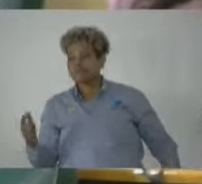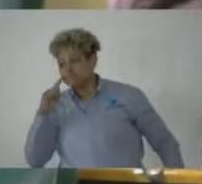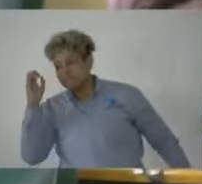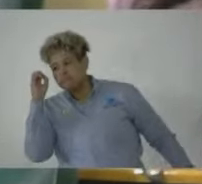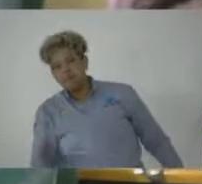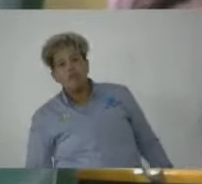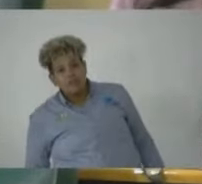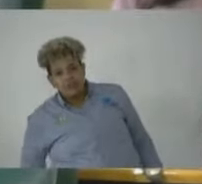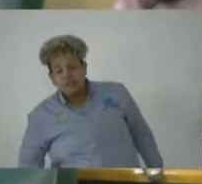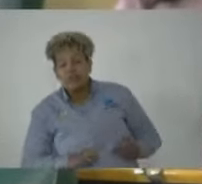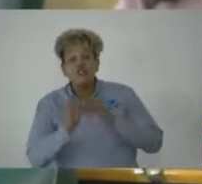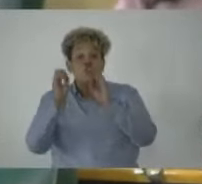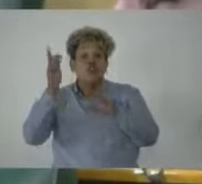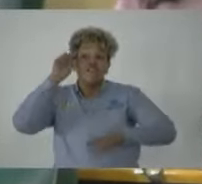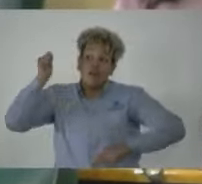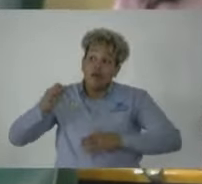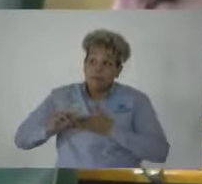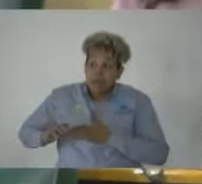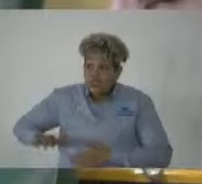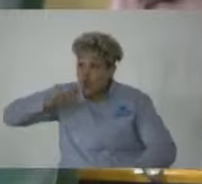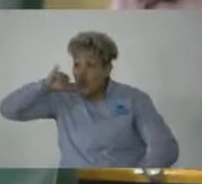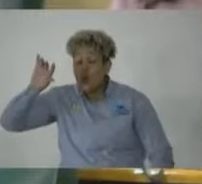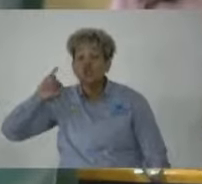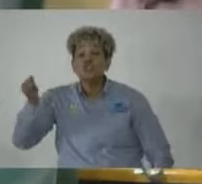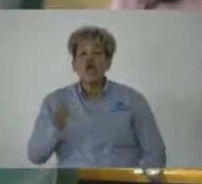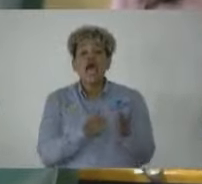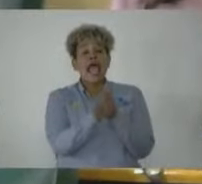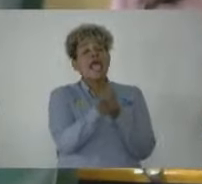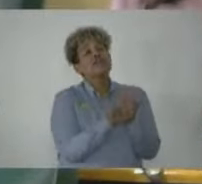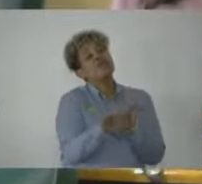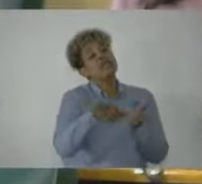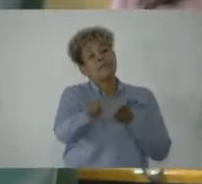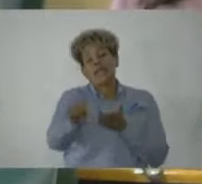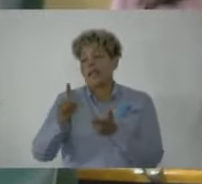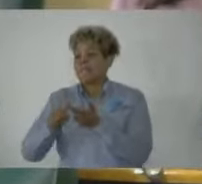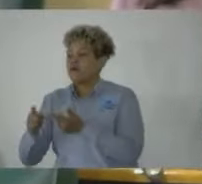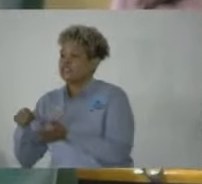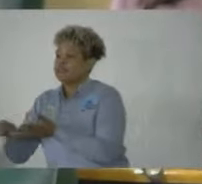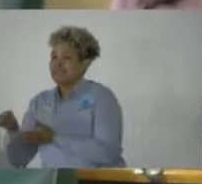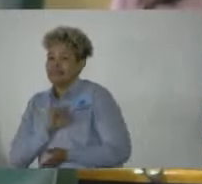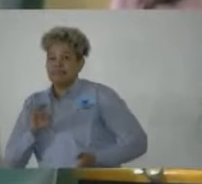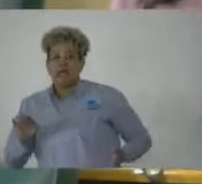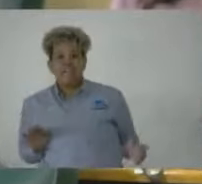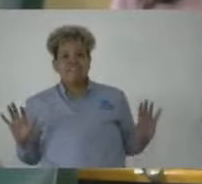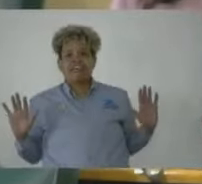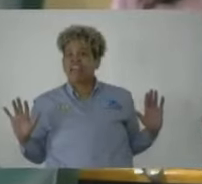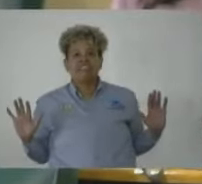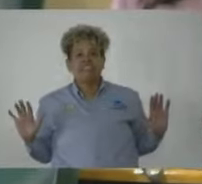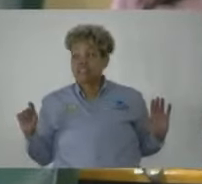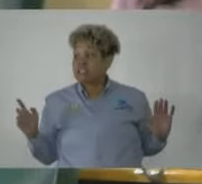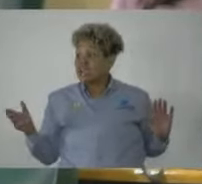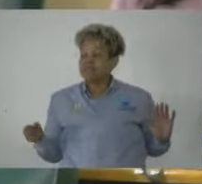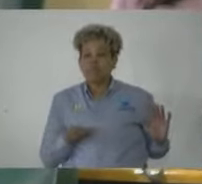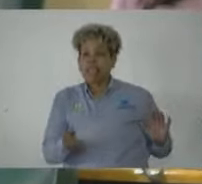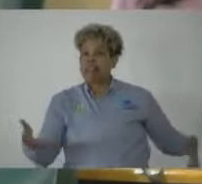persons on path, nothing for pensions, just interest and wages alone exceeded tax